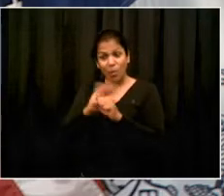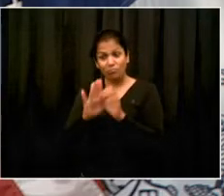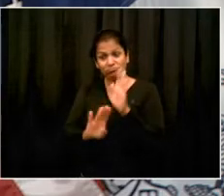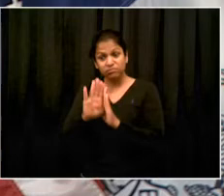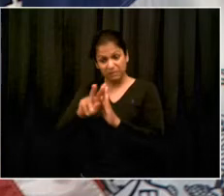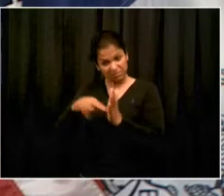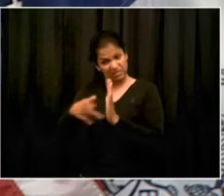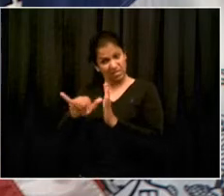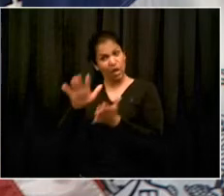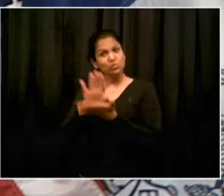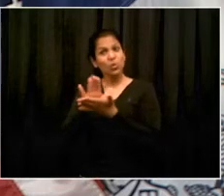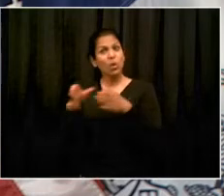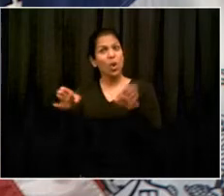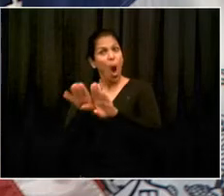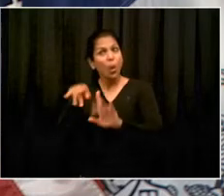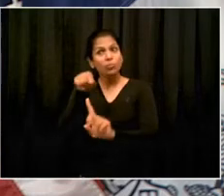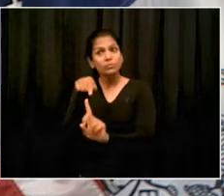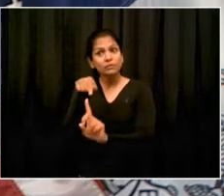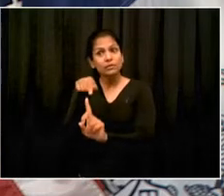it just be the